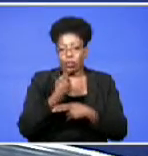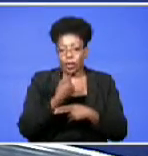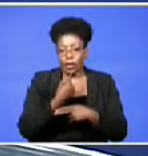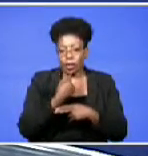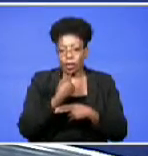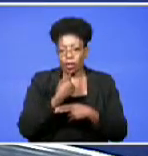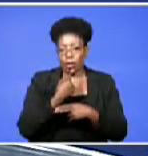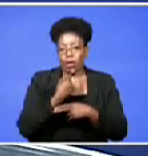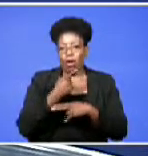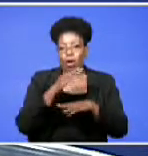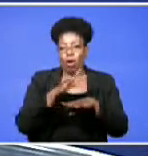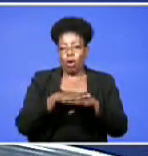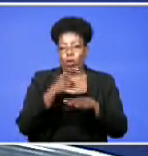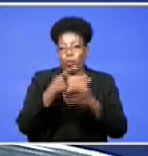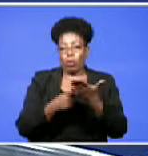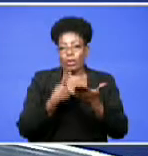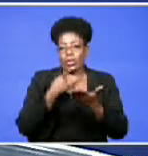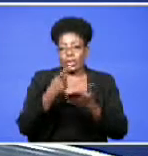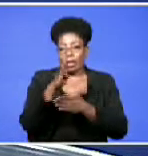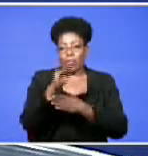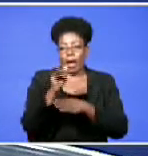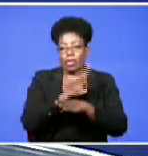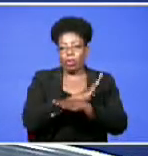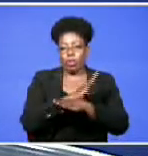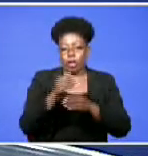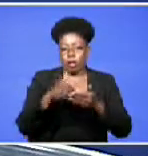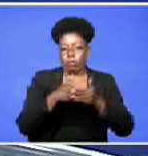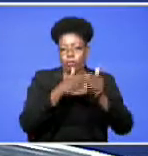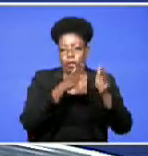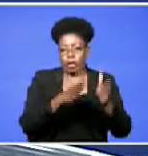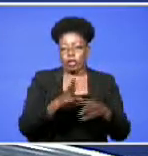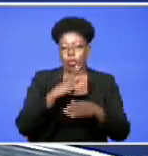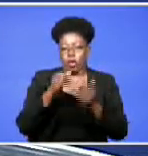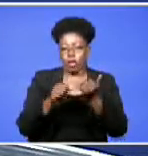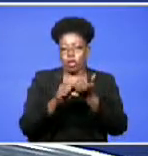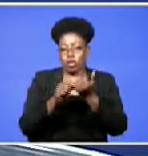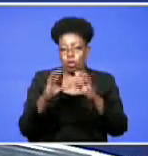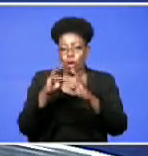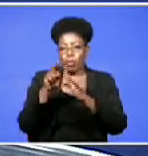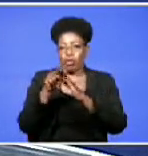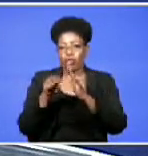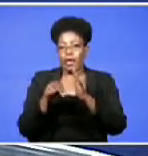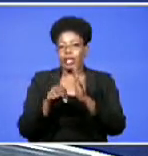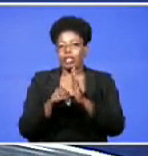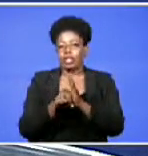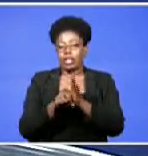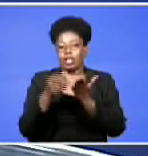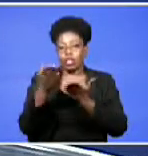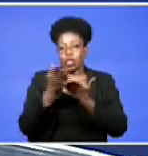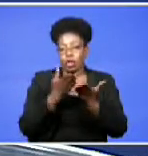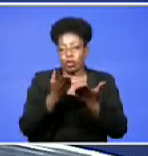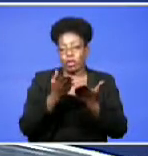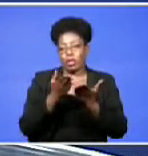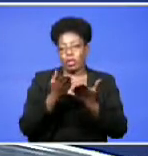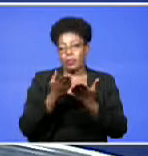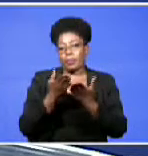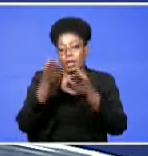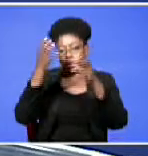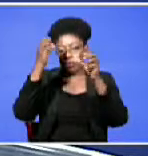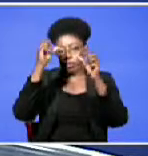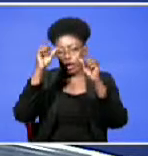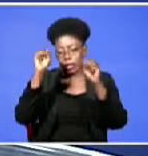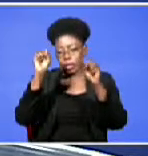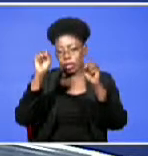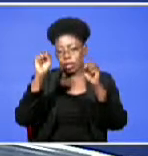appalled with the recent comments made by the Board of Directors of the Water and Sewage Corporation. Bahamas Utilities Services and Allied Workers Union President Dwayne